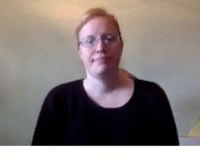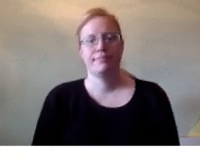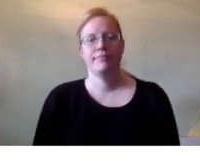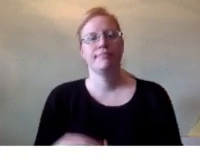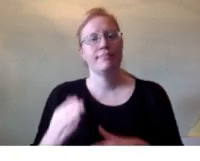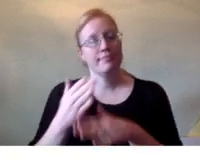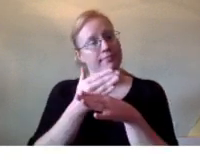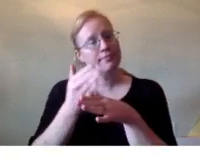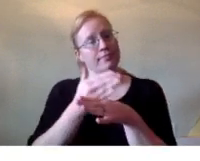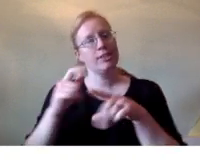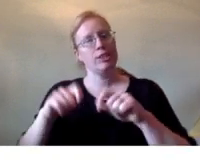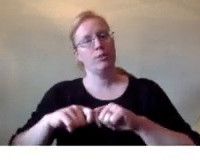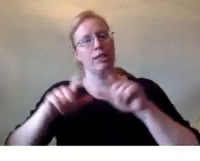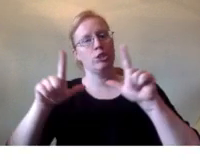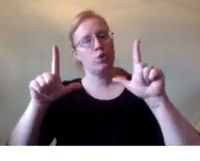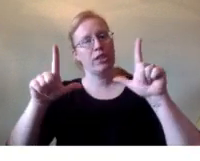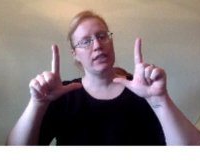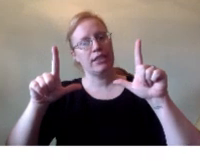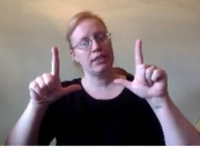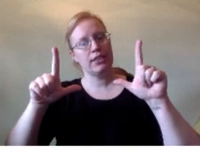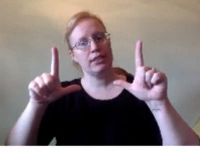Share my screen with you.